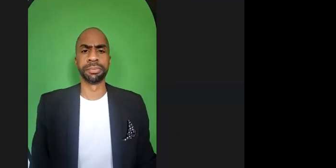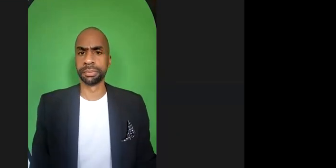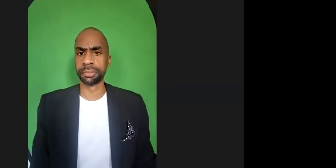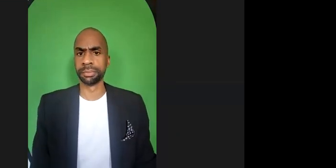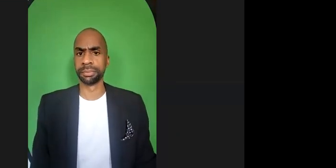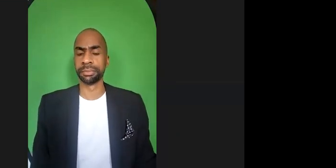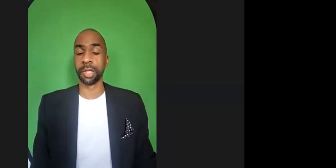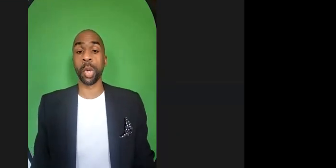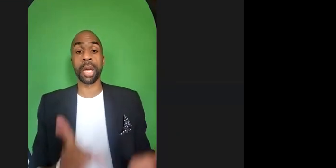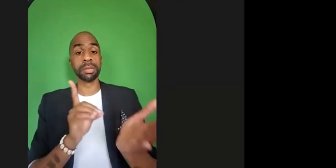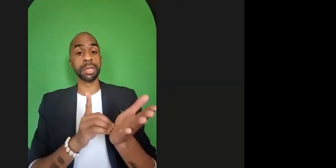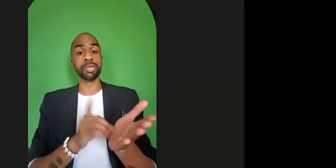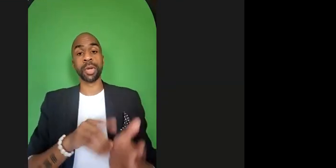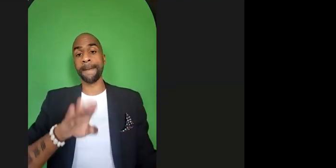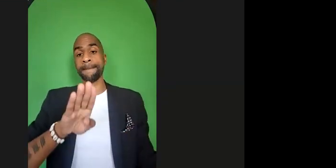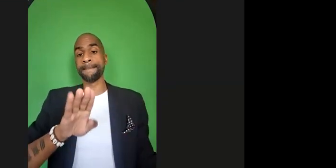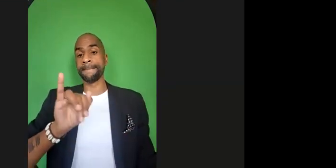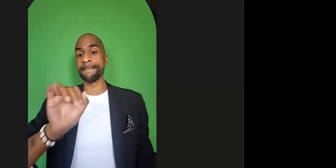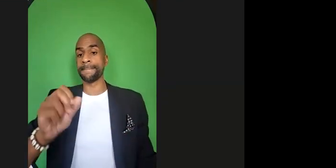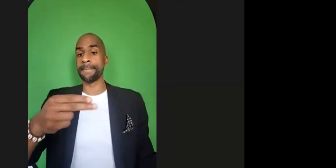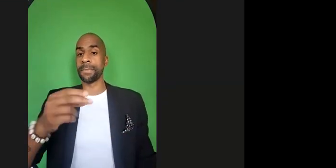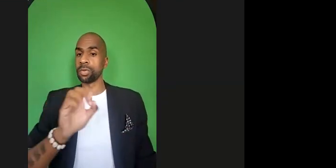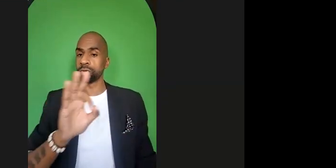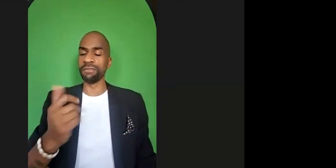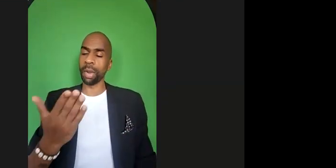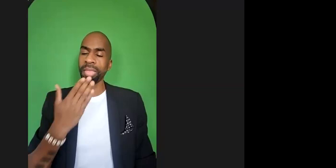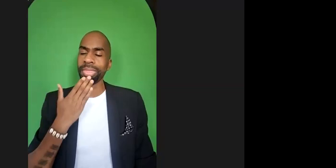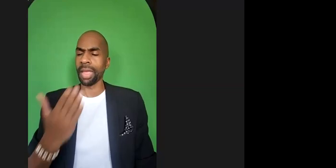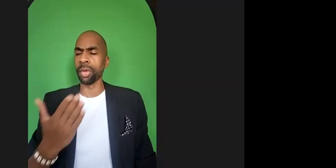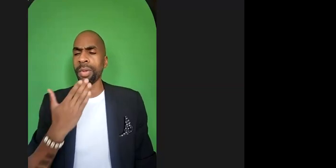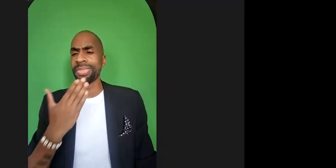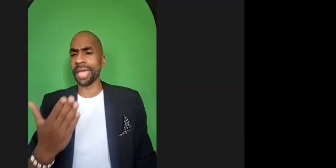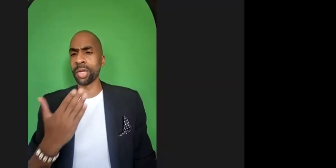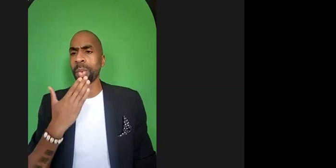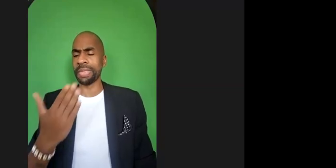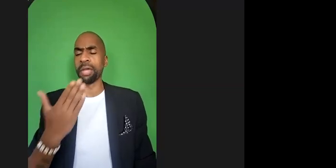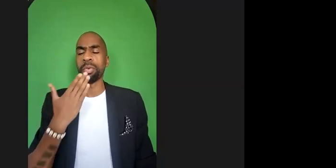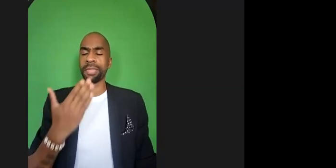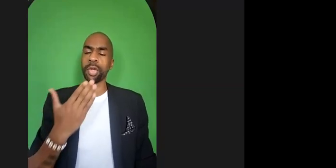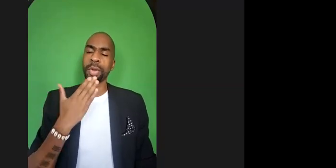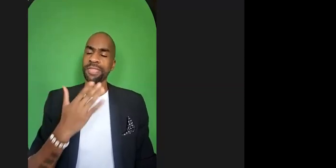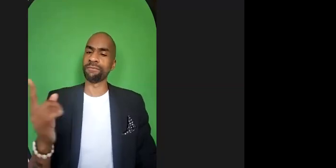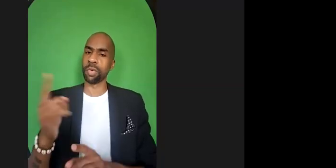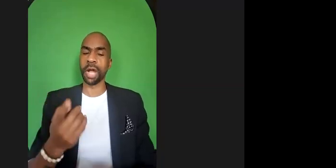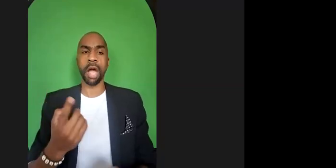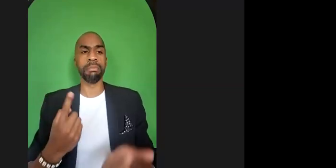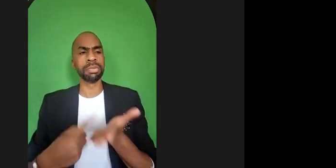Dr. Bischoff, I thank you from the bottom of my heart for taking the time out and talking with us.